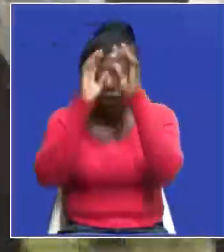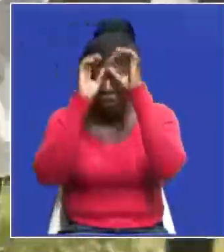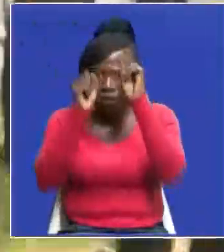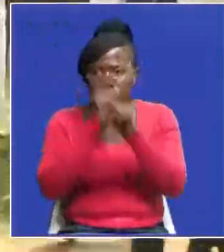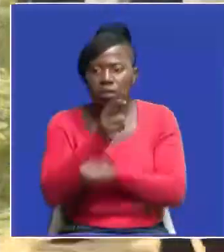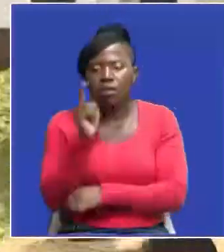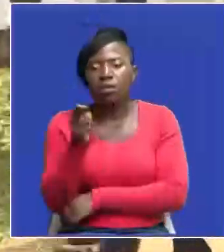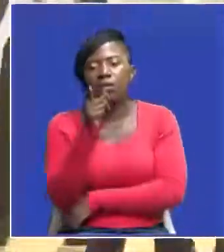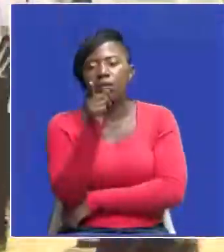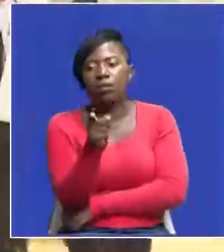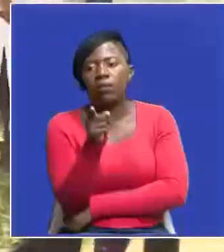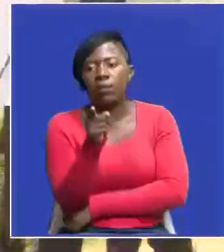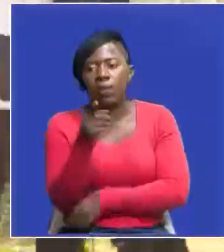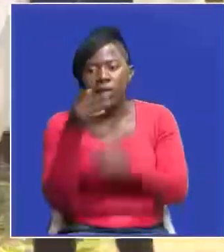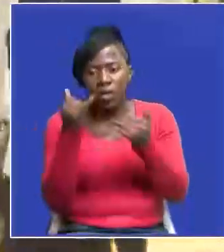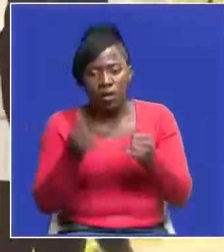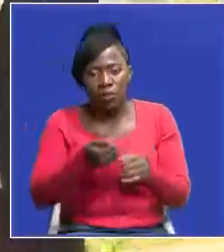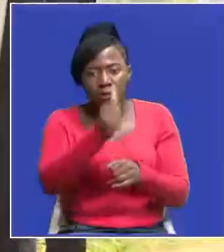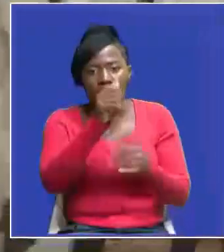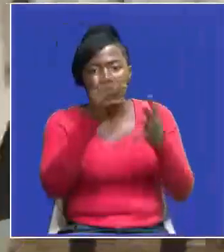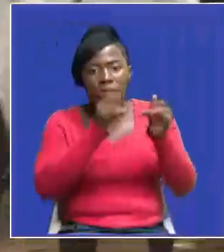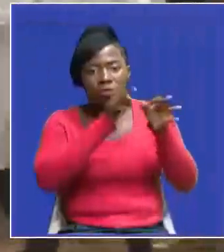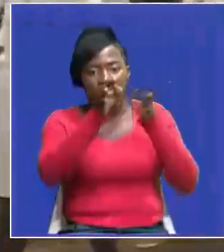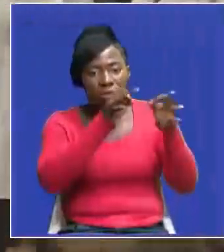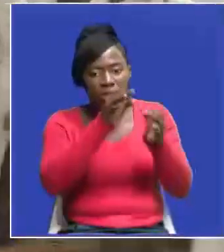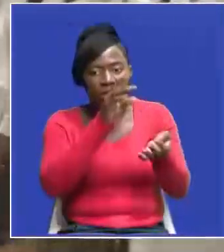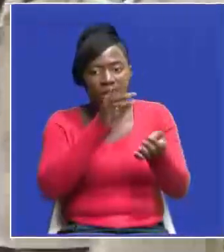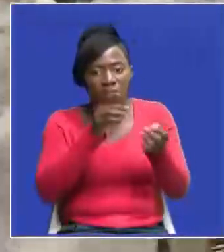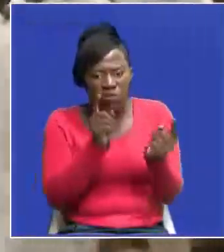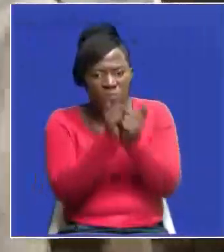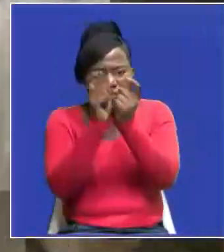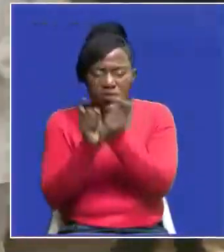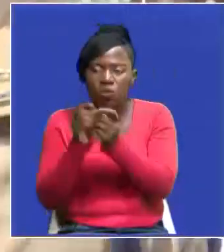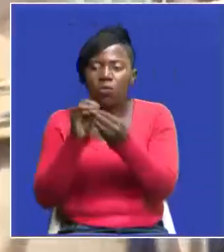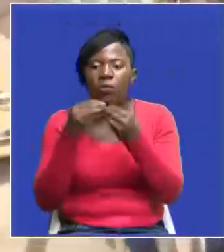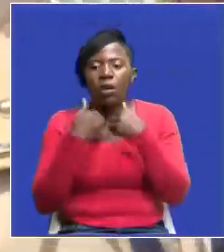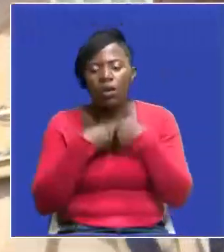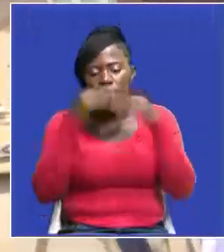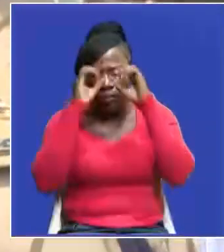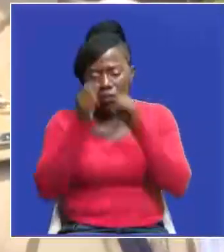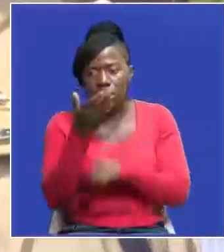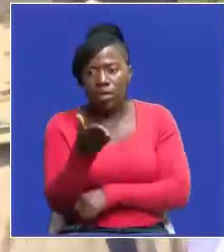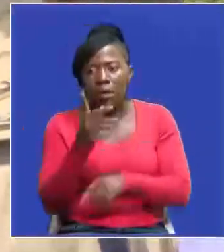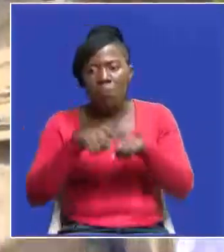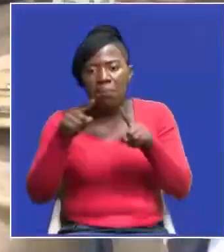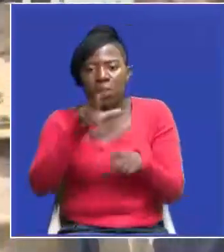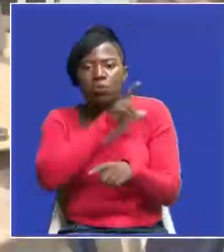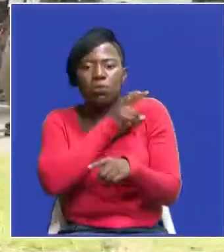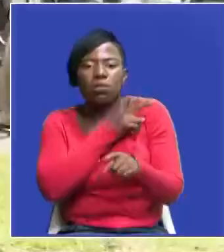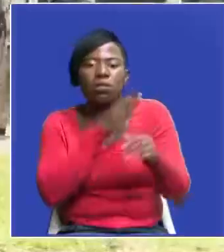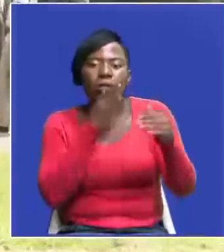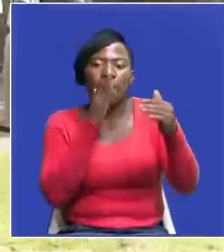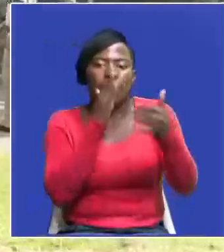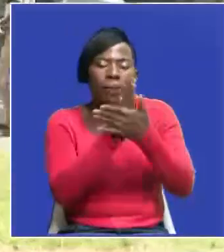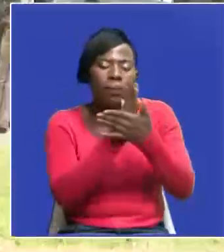HAKAINDE Hichilema. They want to update the head of state on their challenges. However, their protest was cut short by armed